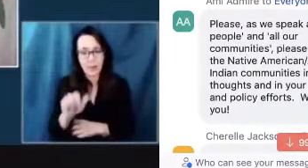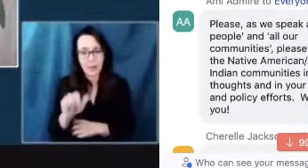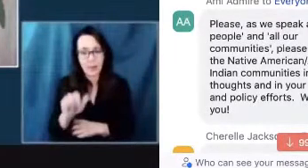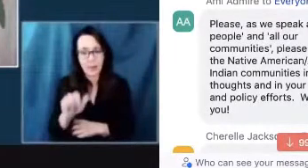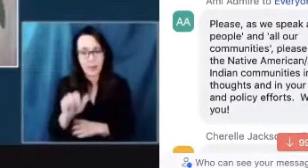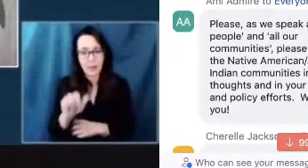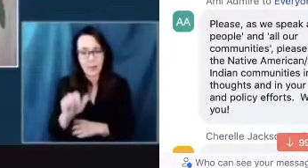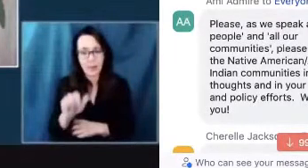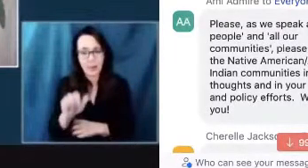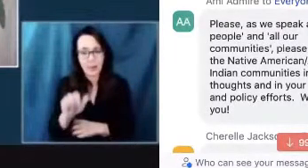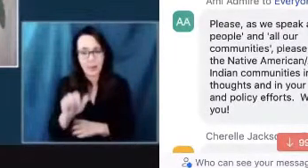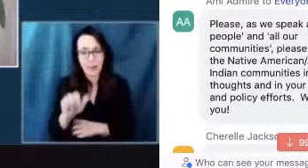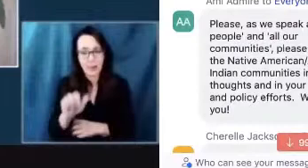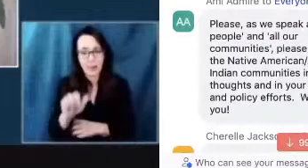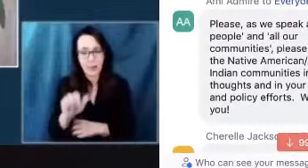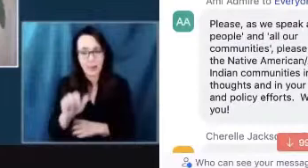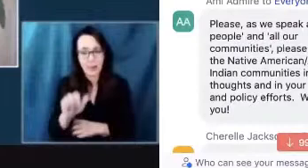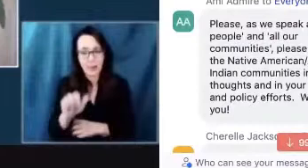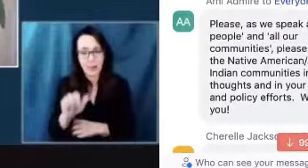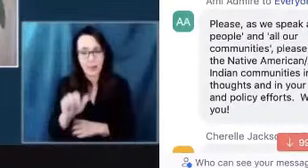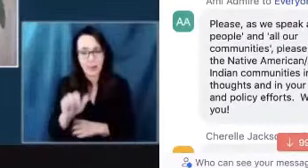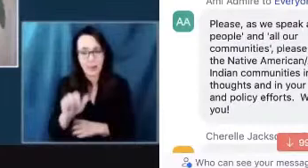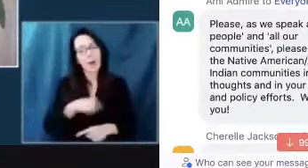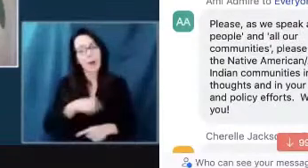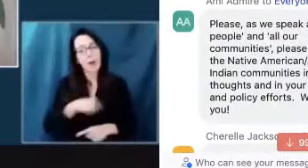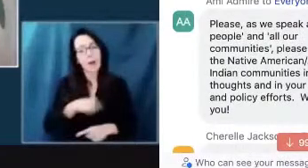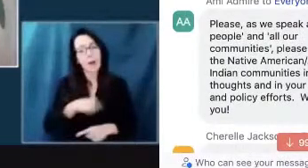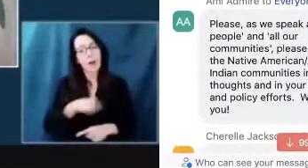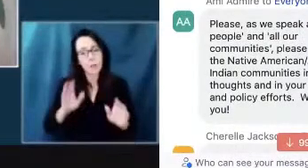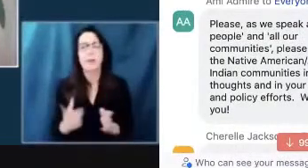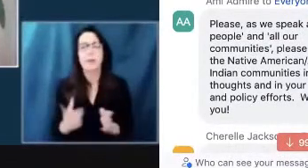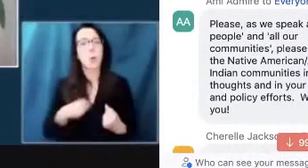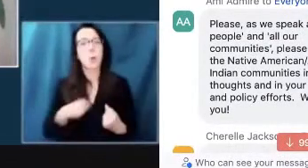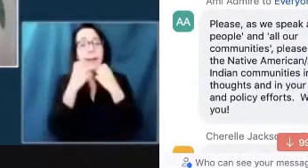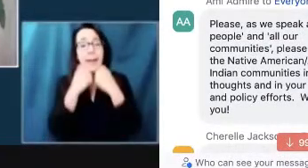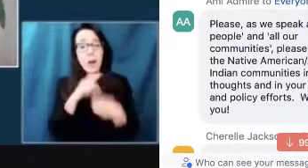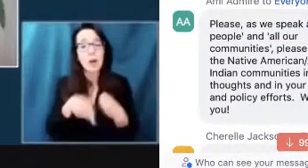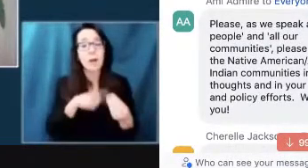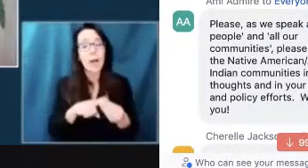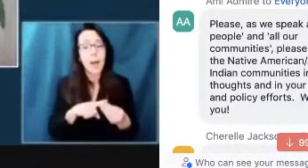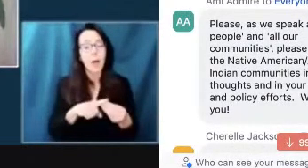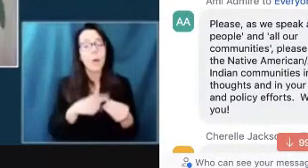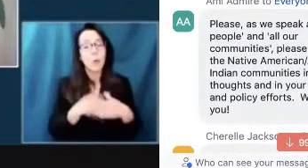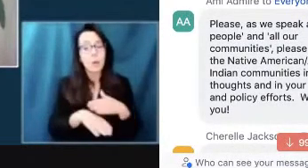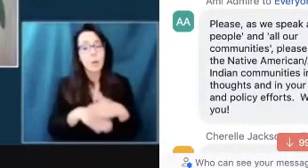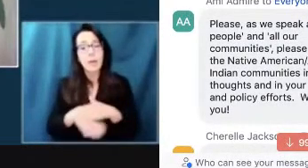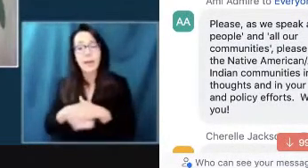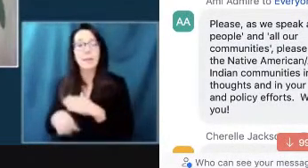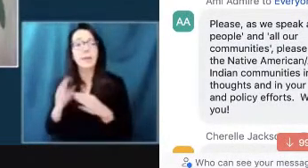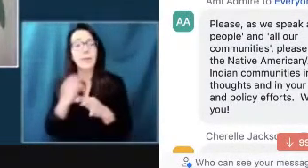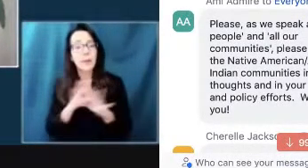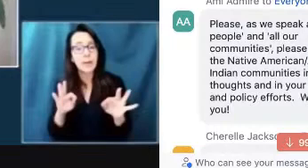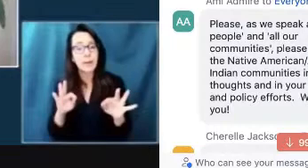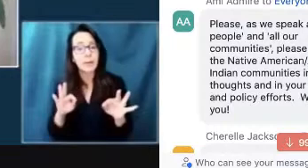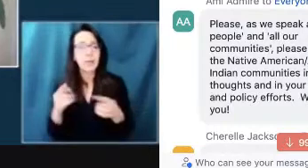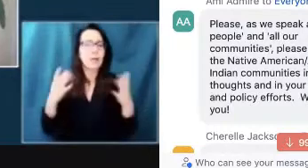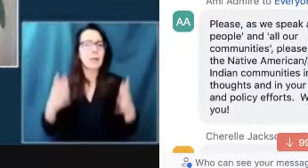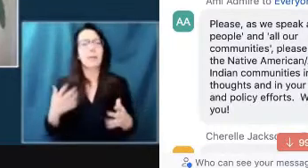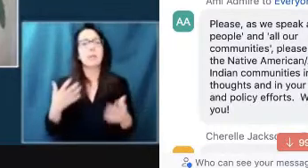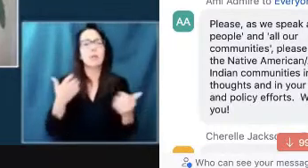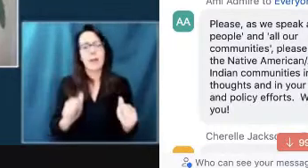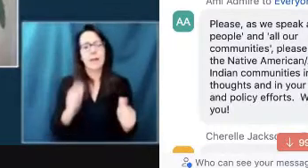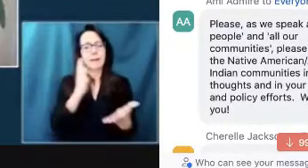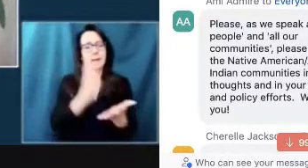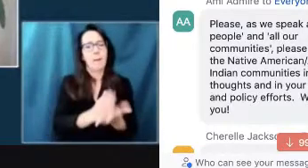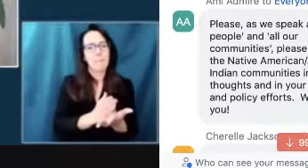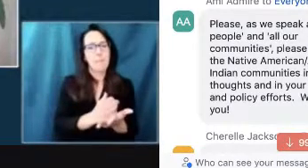small minority of extremists that get loud when we care about reproductive freedom, extremists try to stop us.